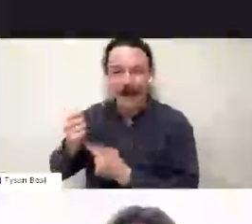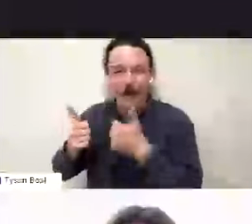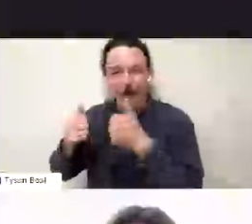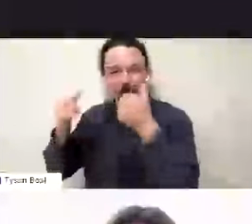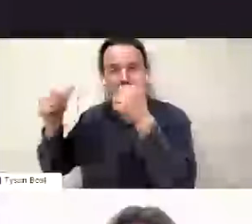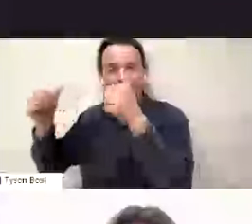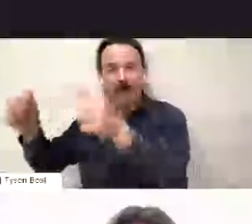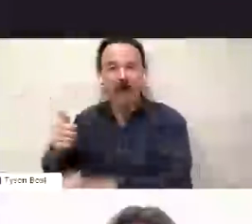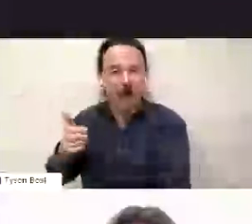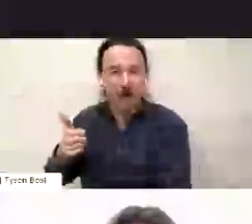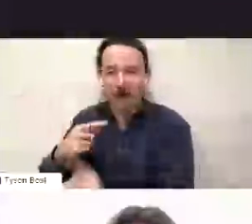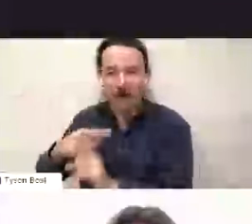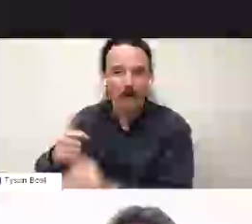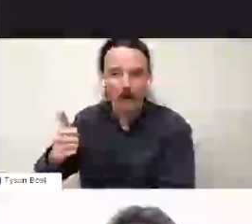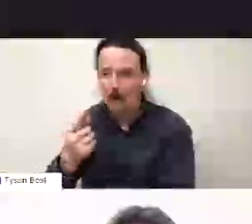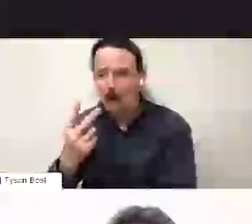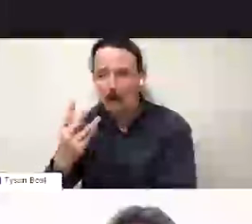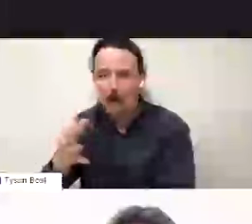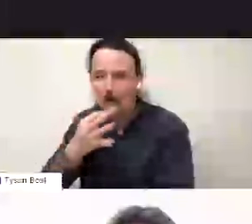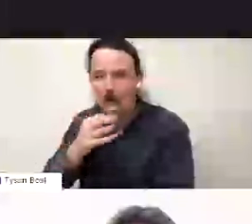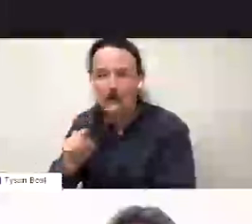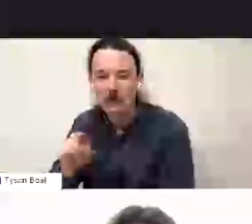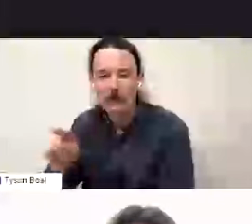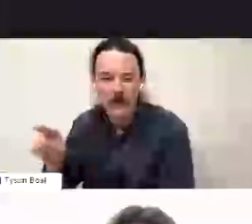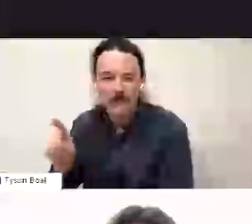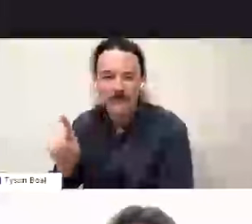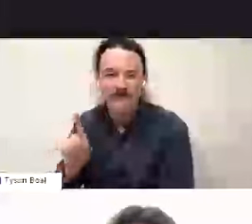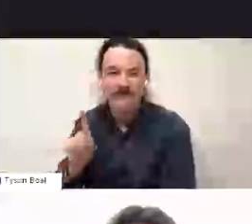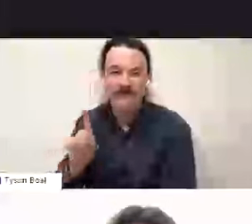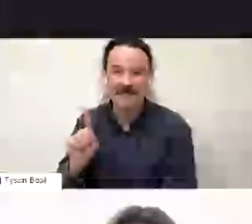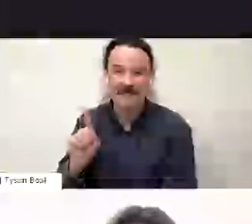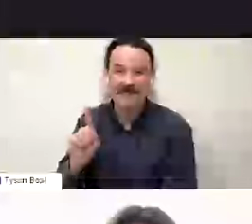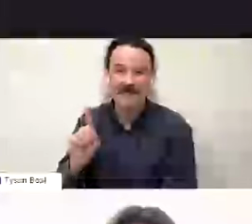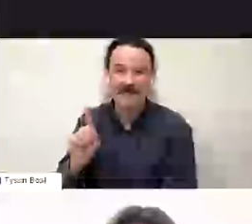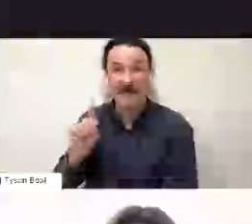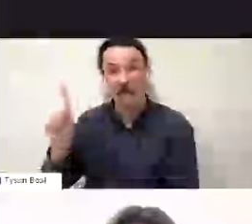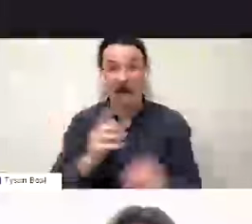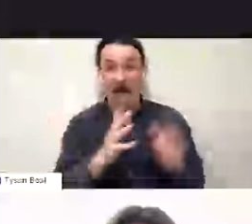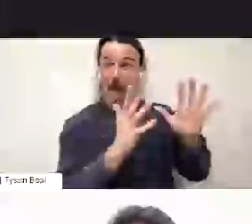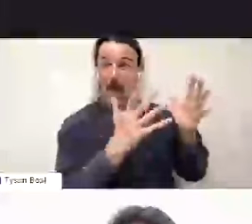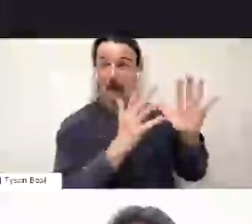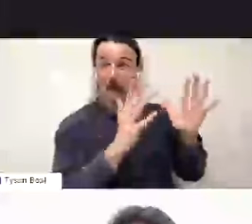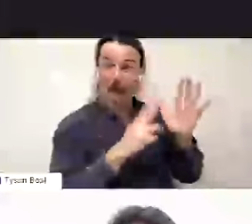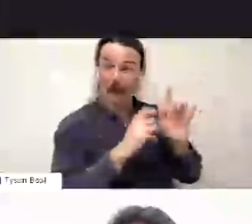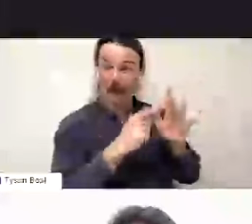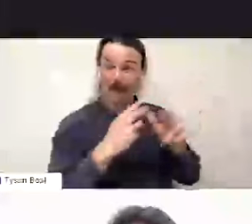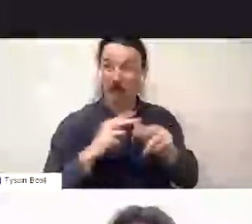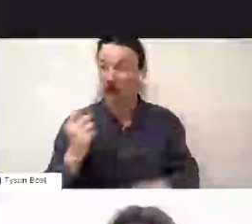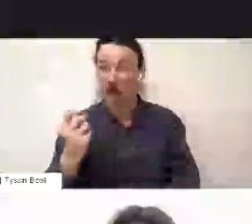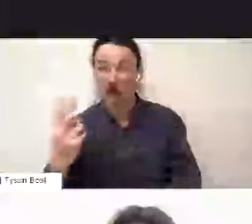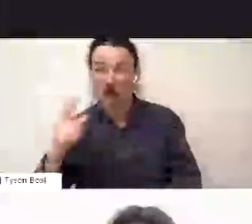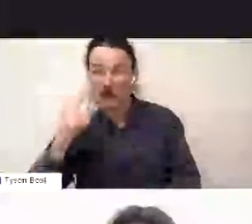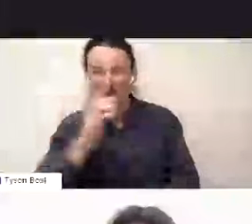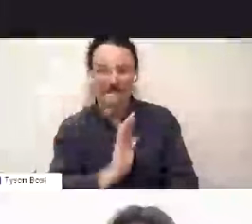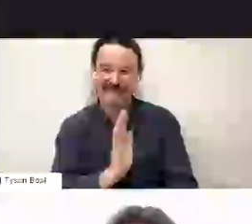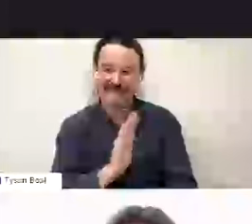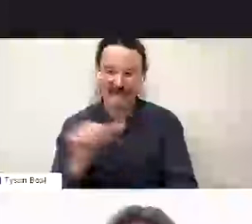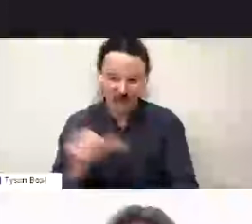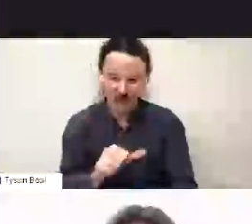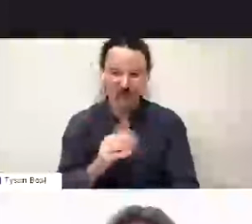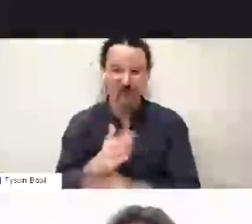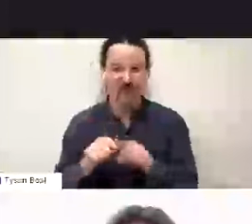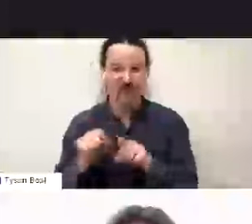But in our view, you don't really get a badge for that, the NDIS. That's how it should be working. But the reality